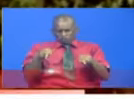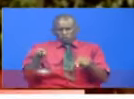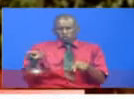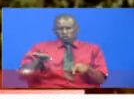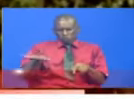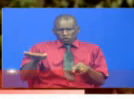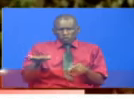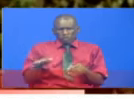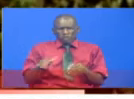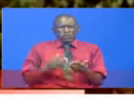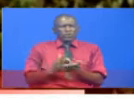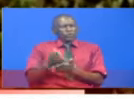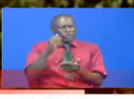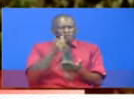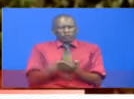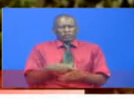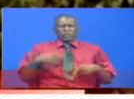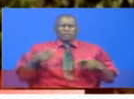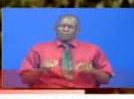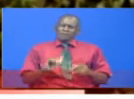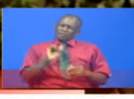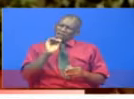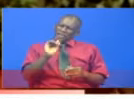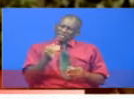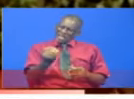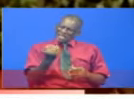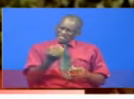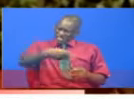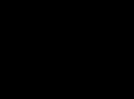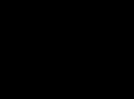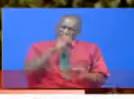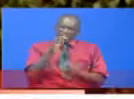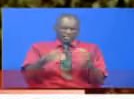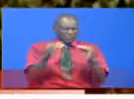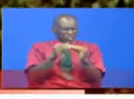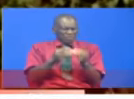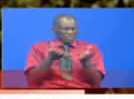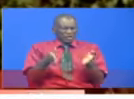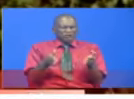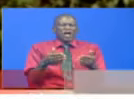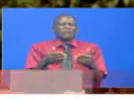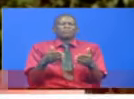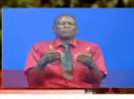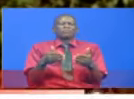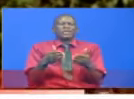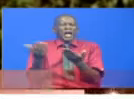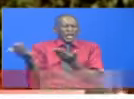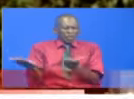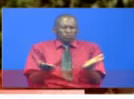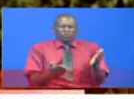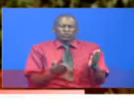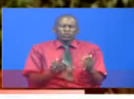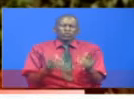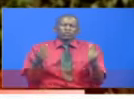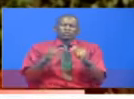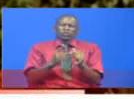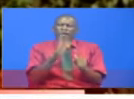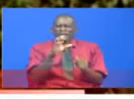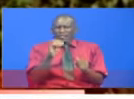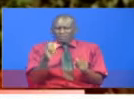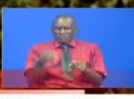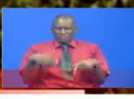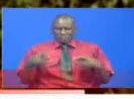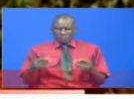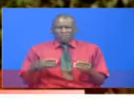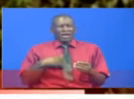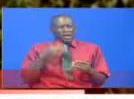the office, people inquiring as to whether gatherings have not been allowed to 100. And I think